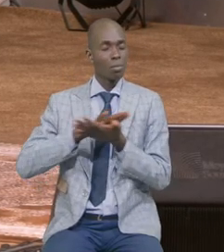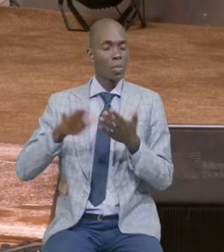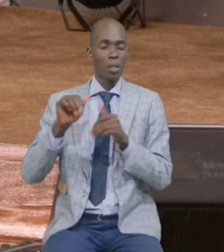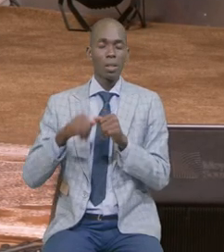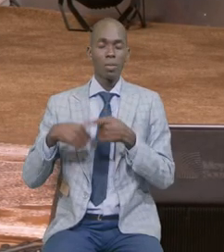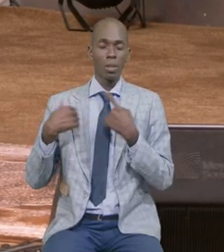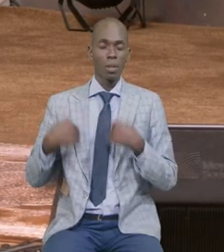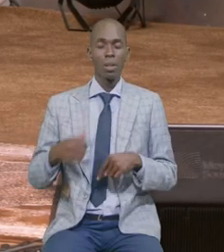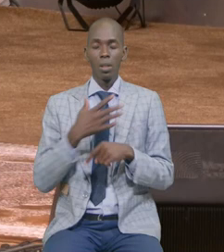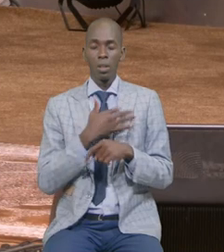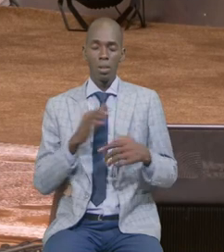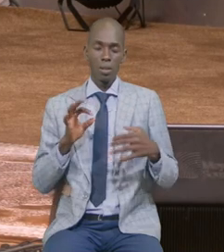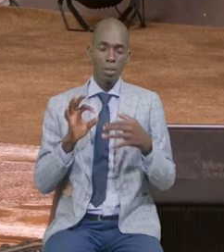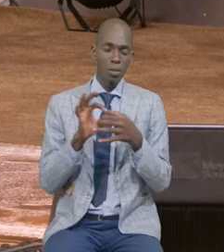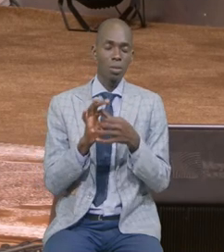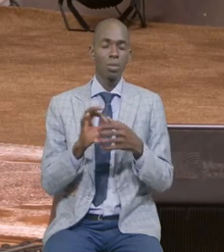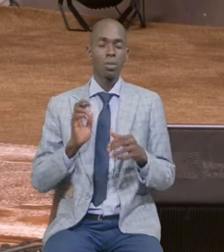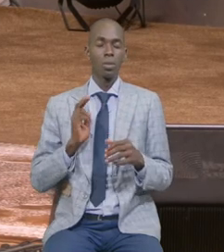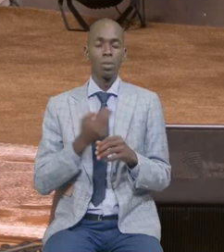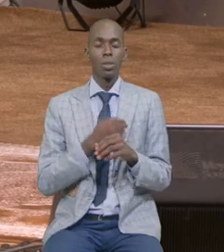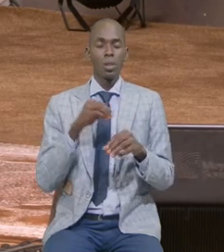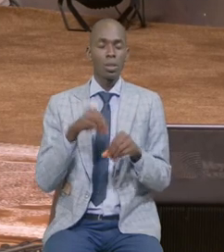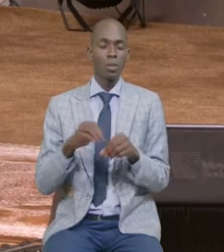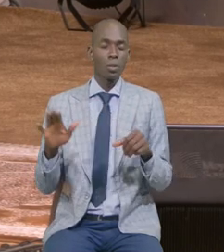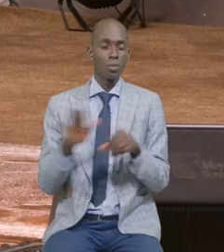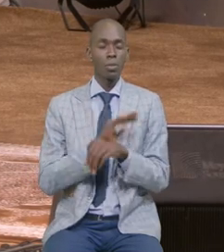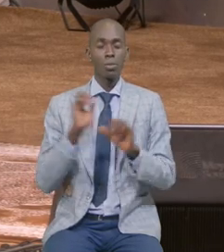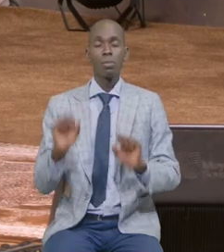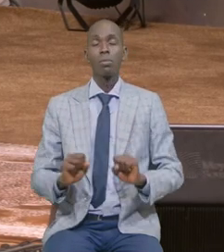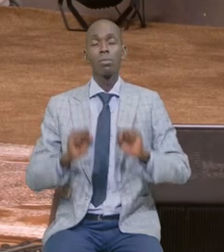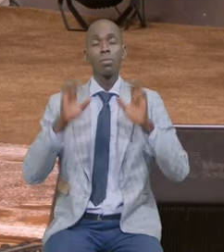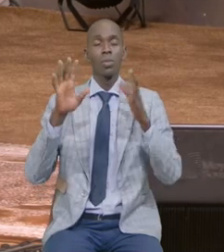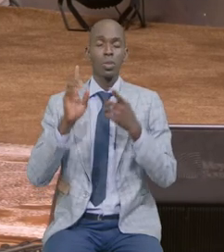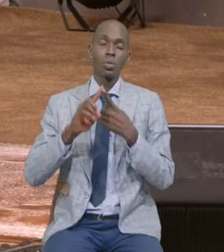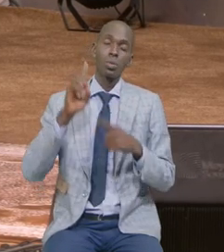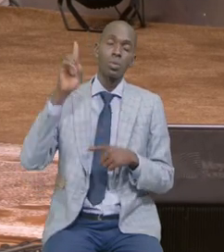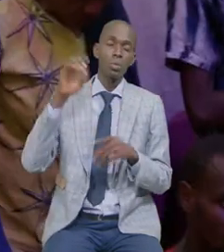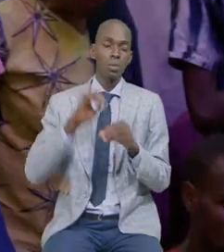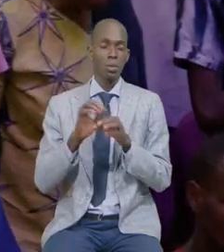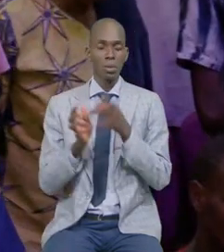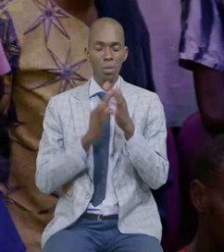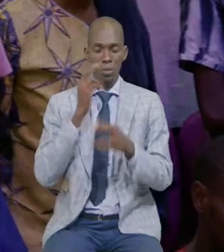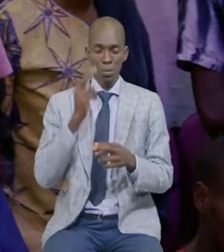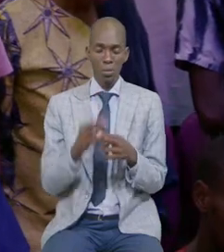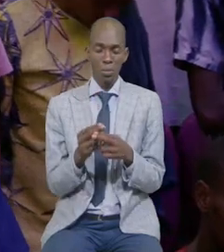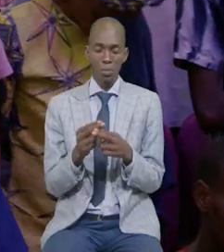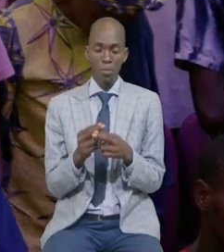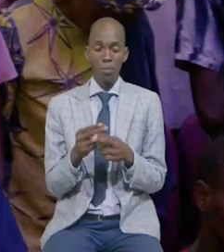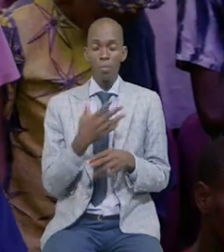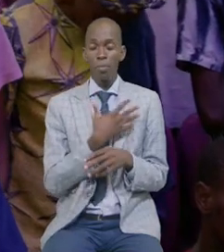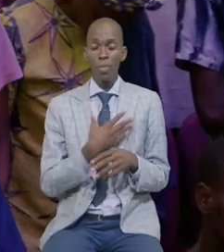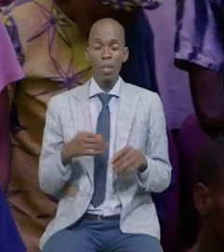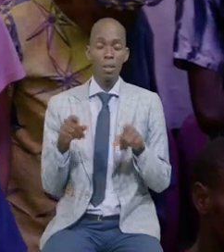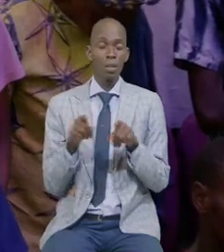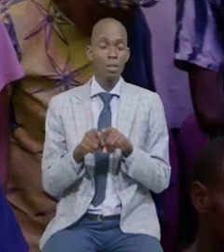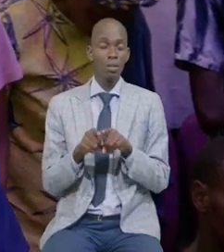and attach us in full consecration unto you in Jesus' name. And that our